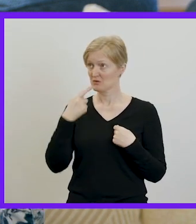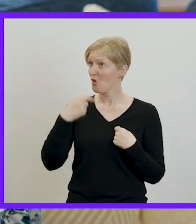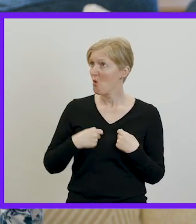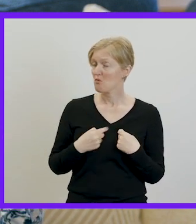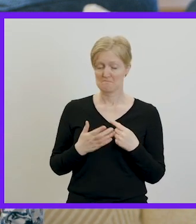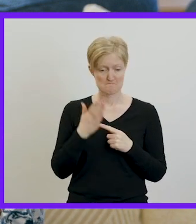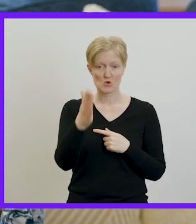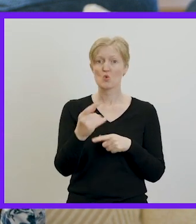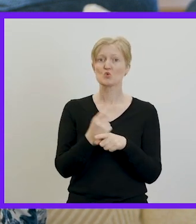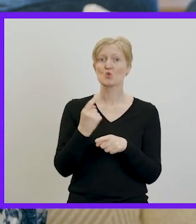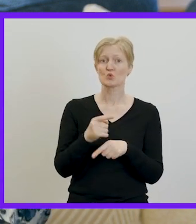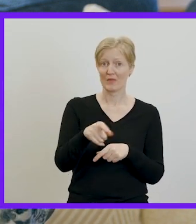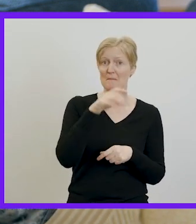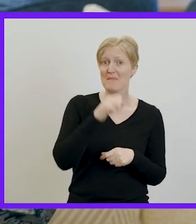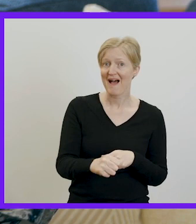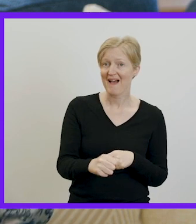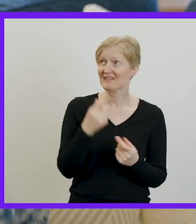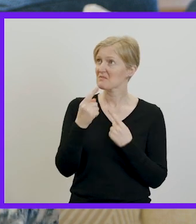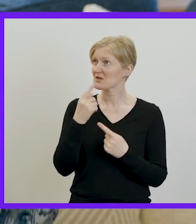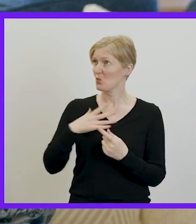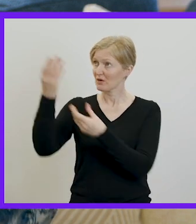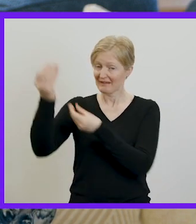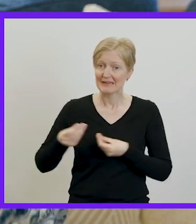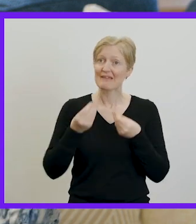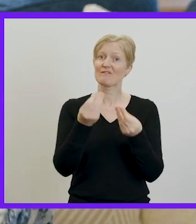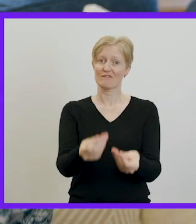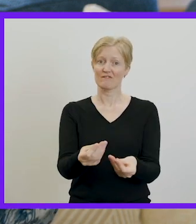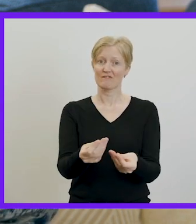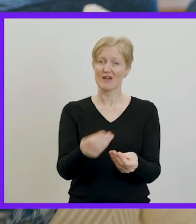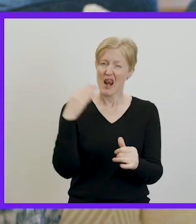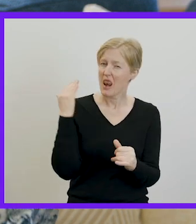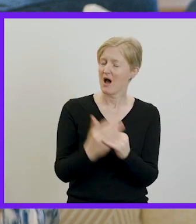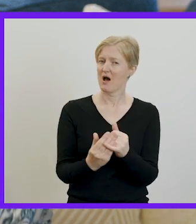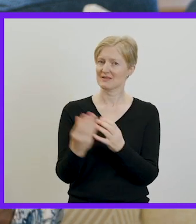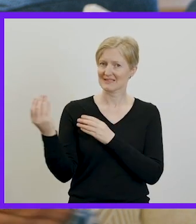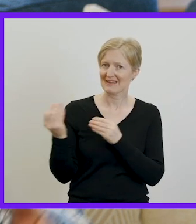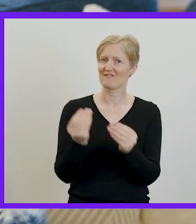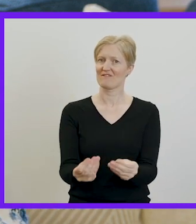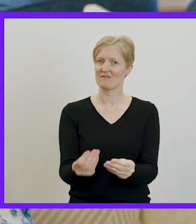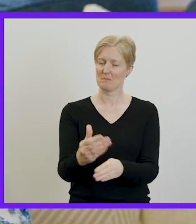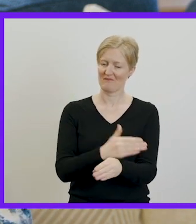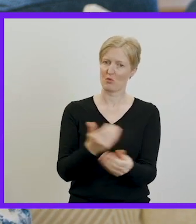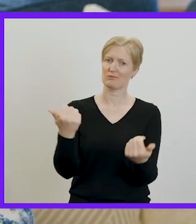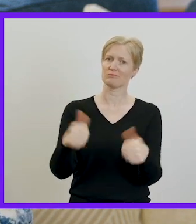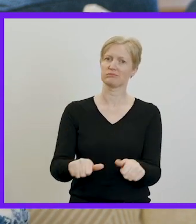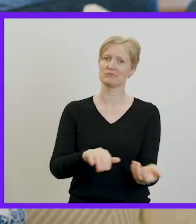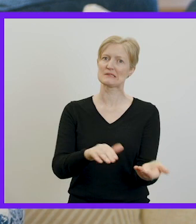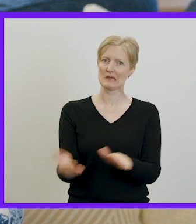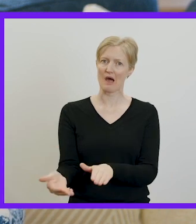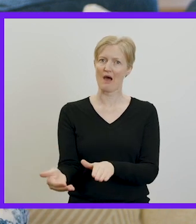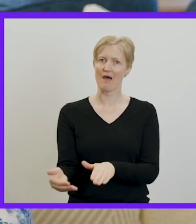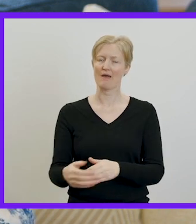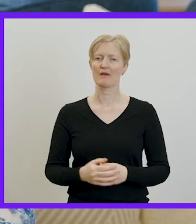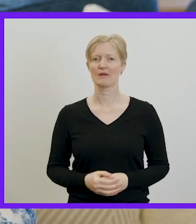"Go and speak to this man, and I've got a message to give him, which will be my last message to give him before he